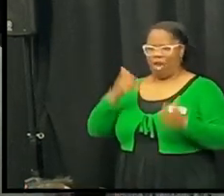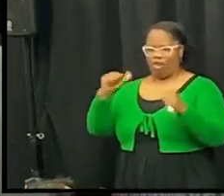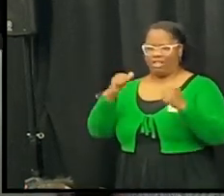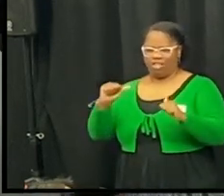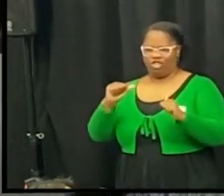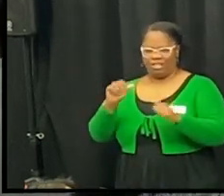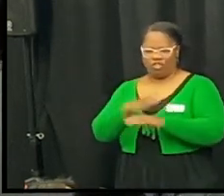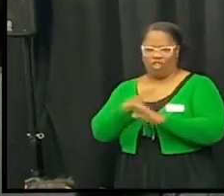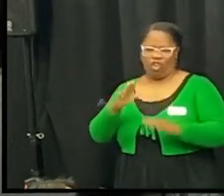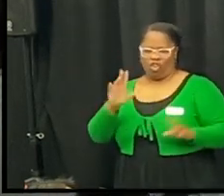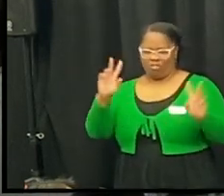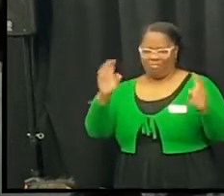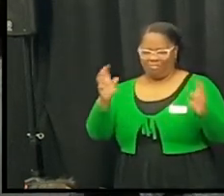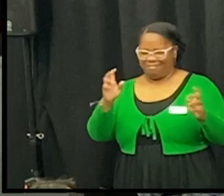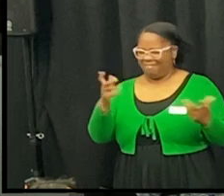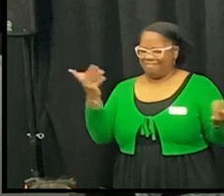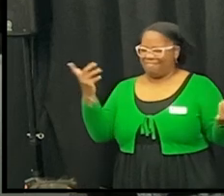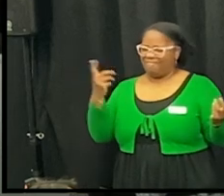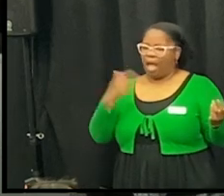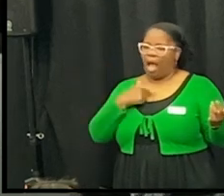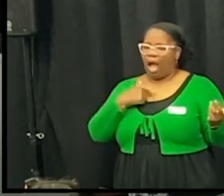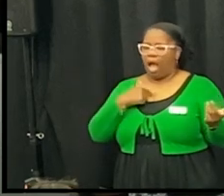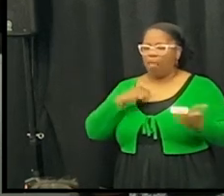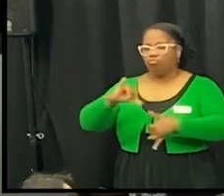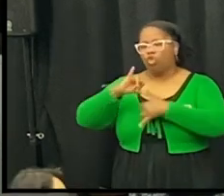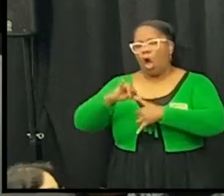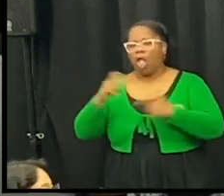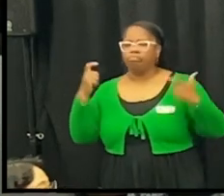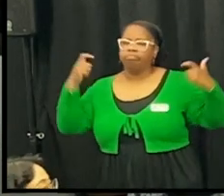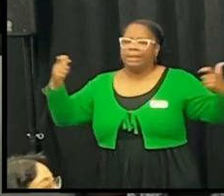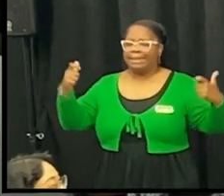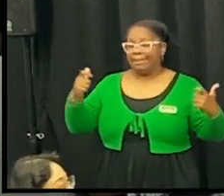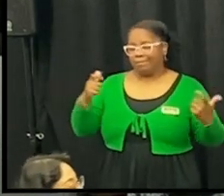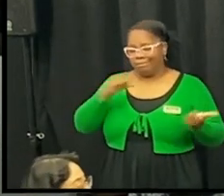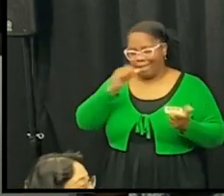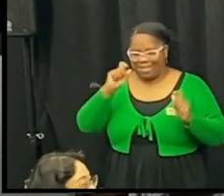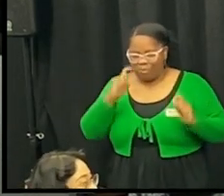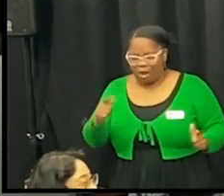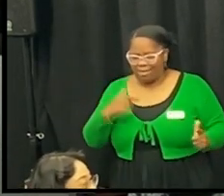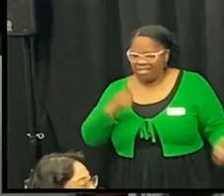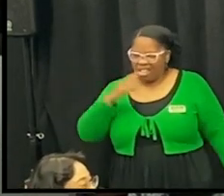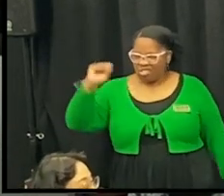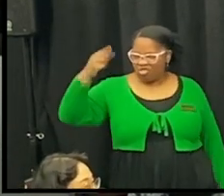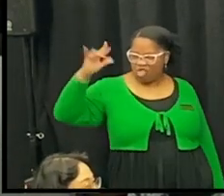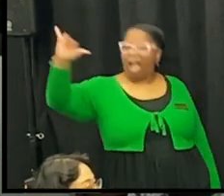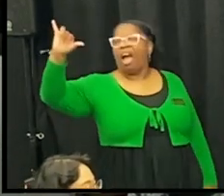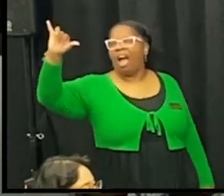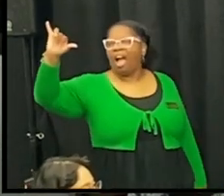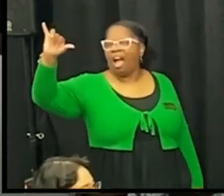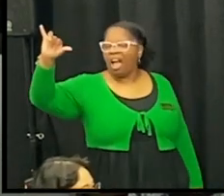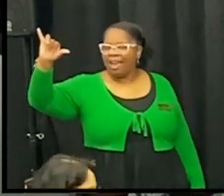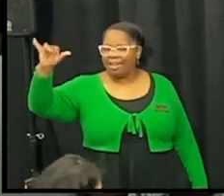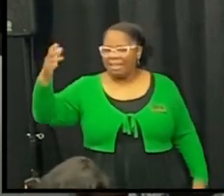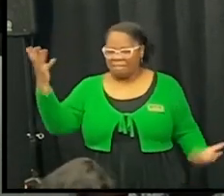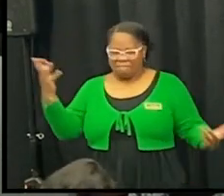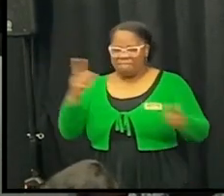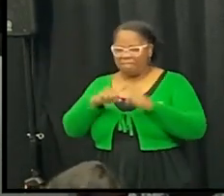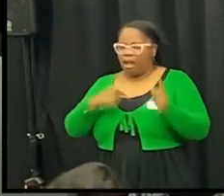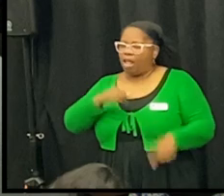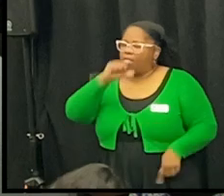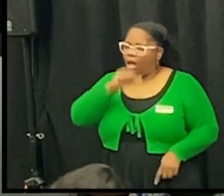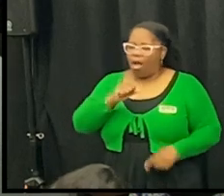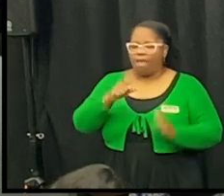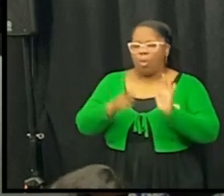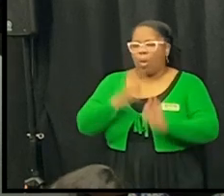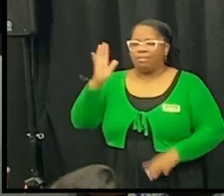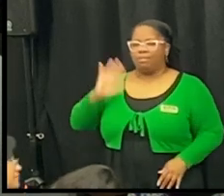Oh, yeah. Yeah, there's something about, I mean, and I'm big and tall anyway, so it wasn't the big surprise when I would go, Shy, you know. But I love Once Upon a Mattress. And